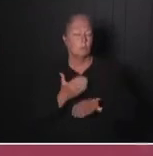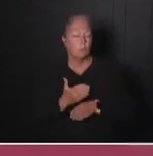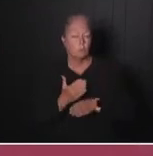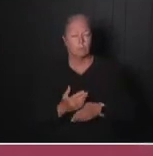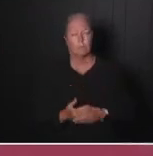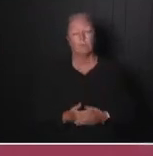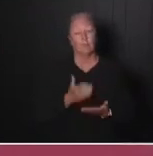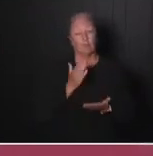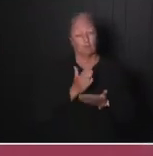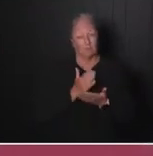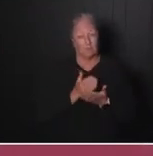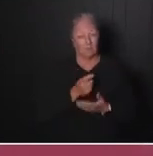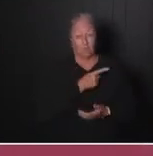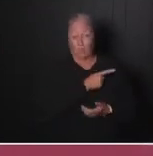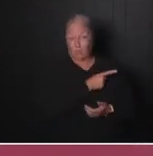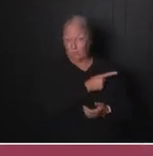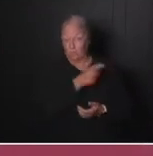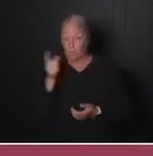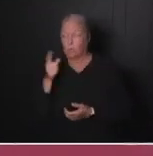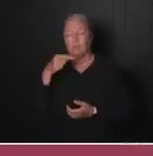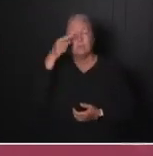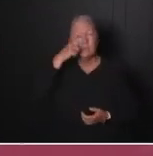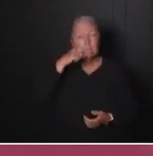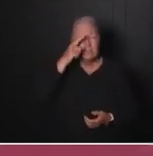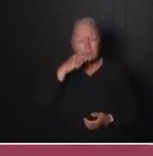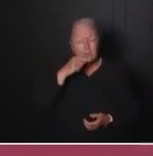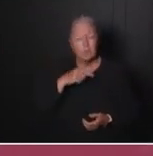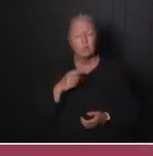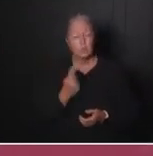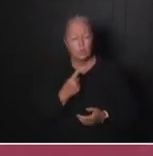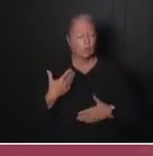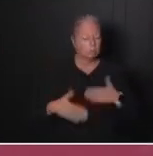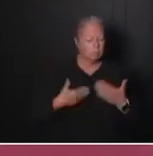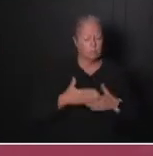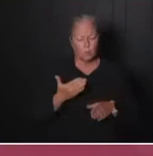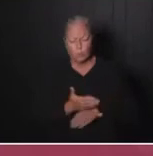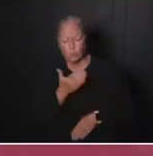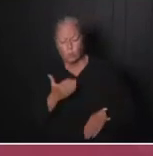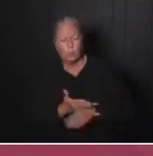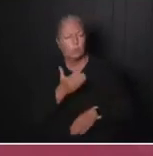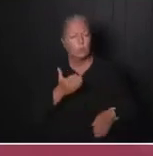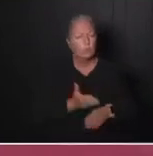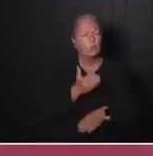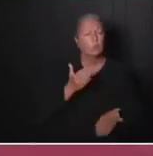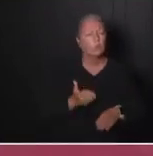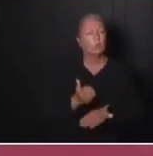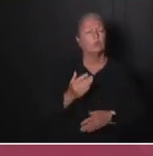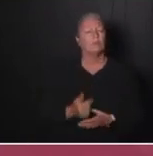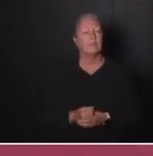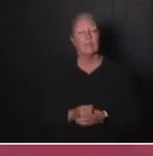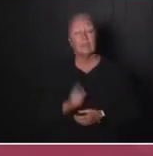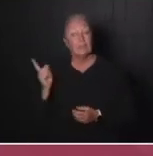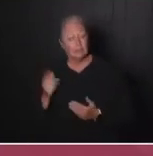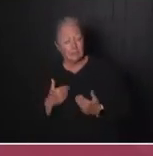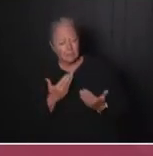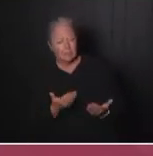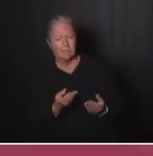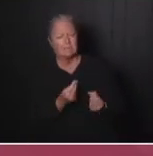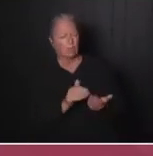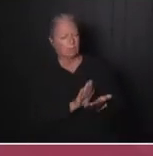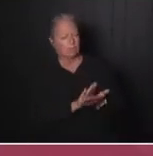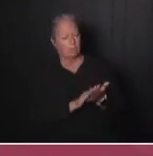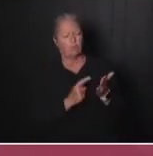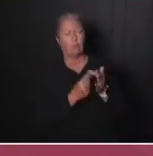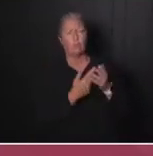the very people who kept the nation moving. He sought not to reward them, but to punish